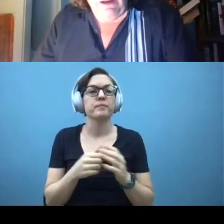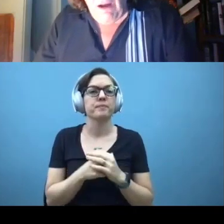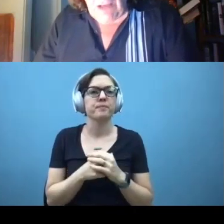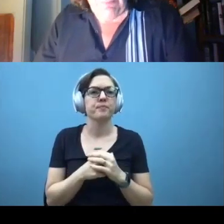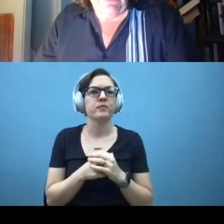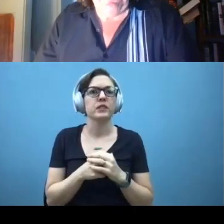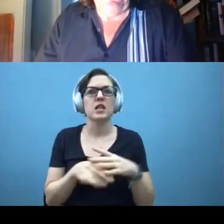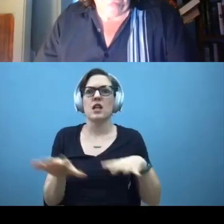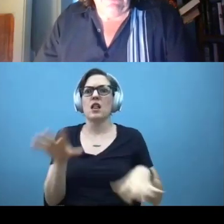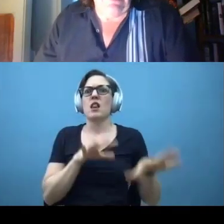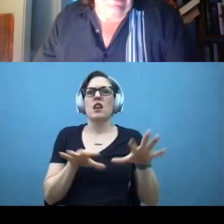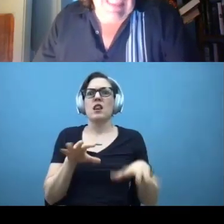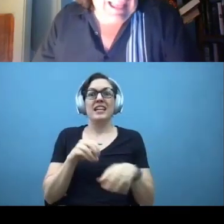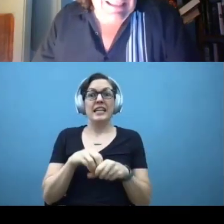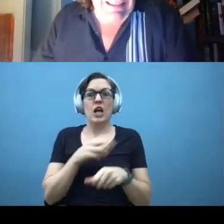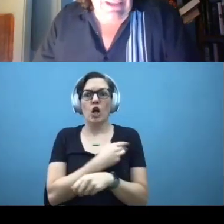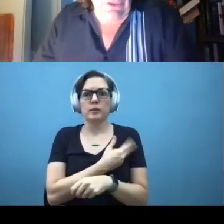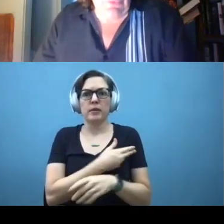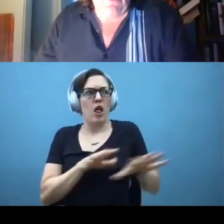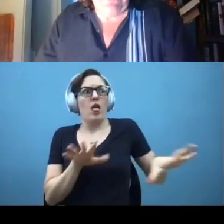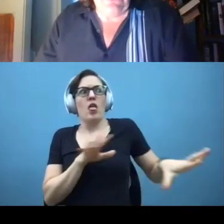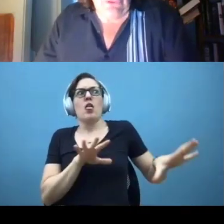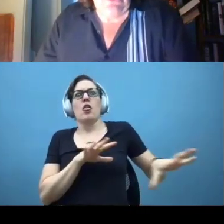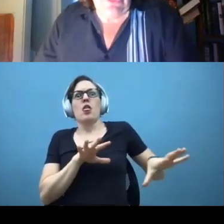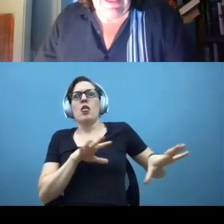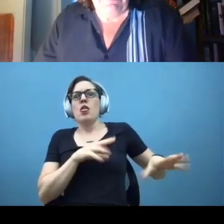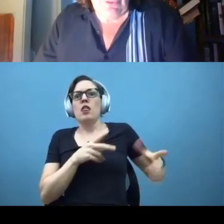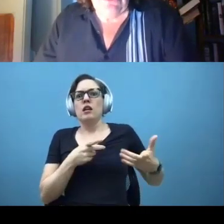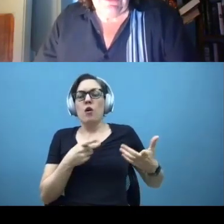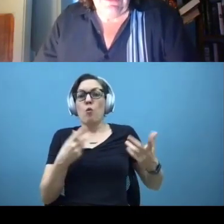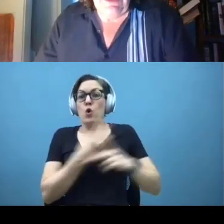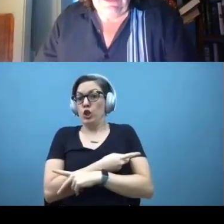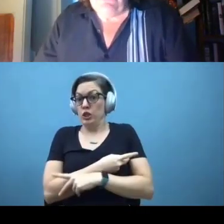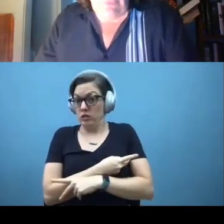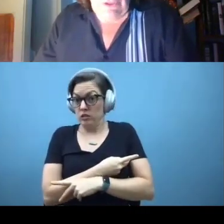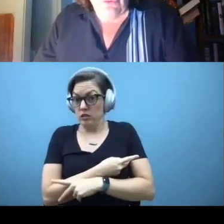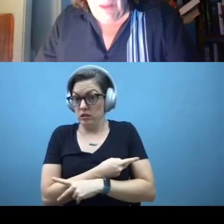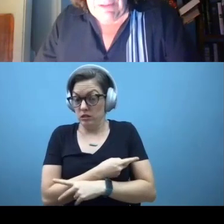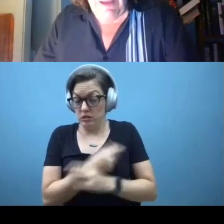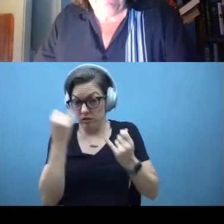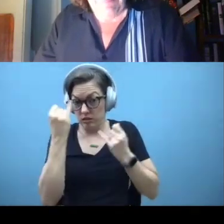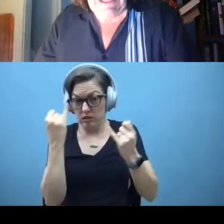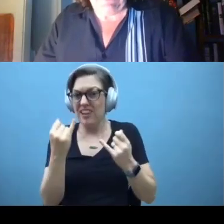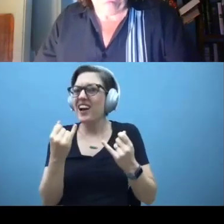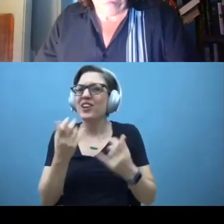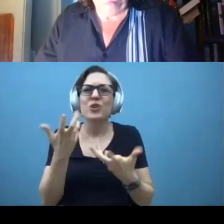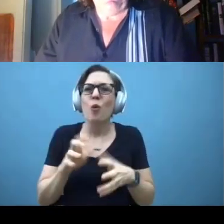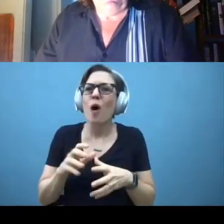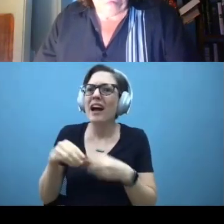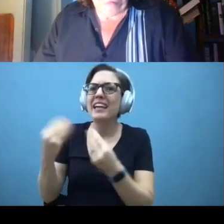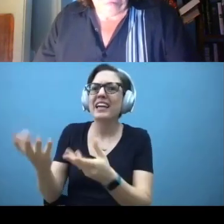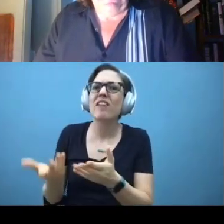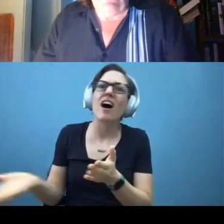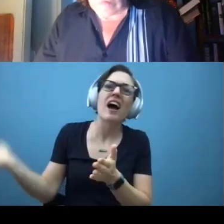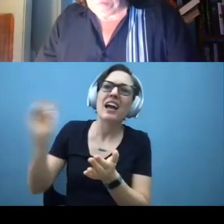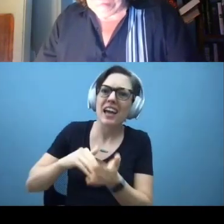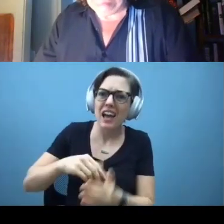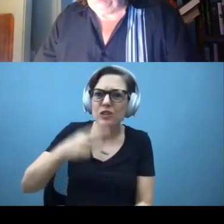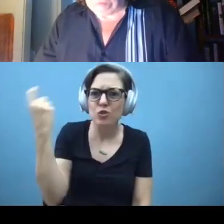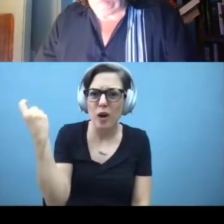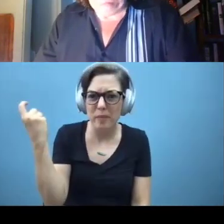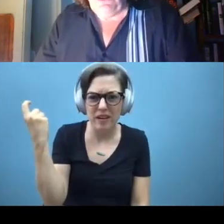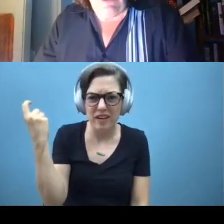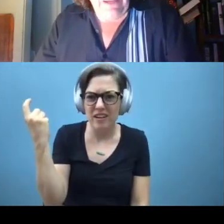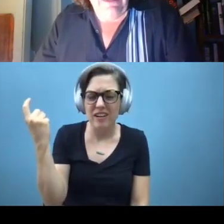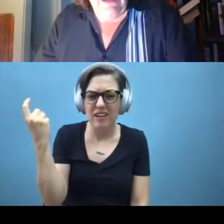agitated in a hospital situation. And the last thing you would want to do to that person is to re-traumatize them again. That it would be in